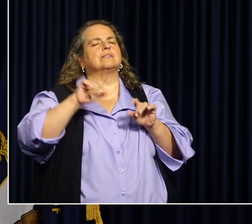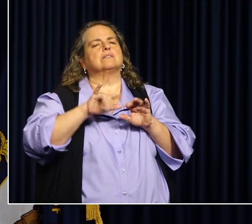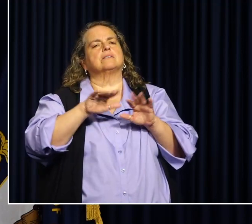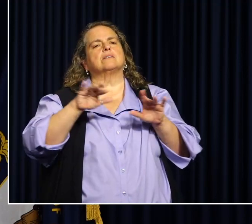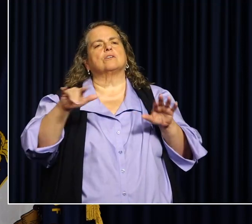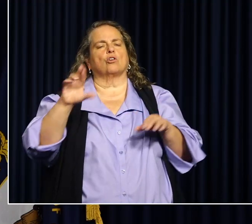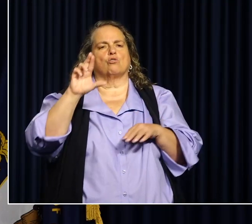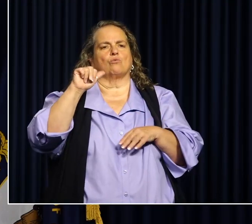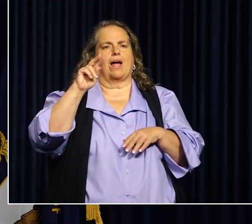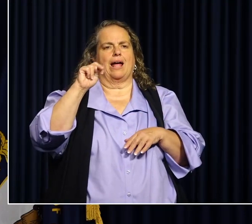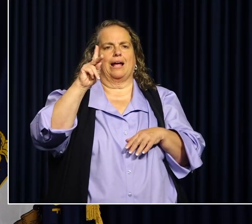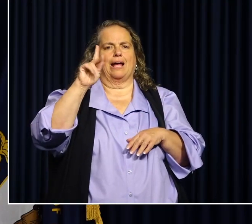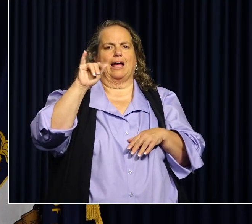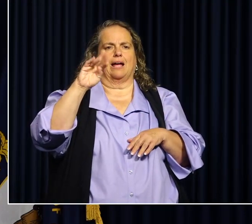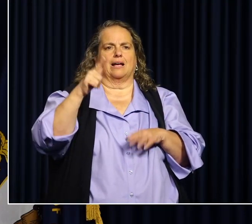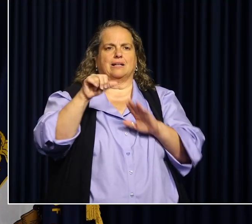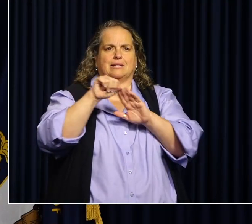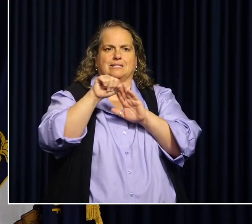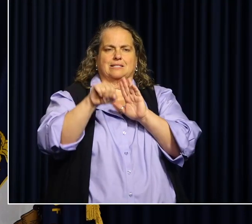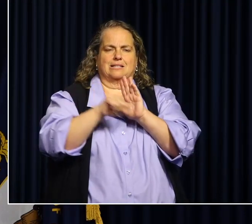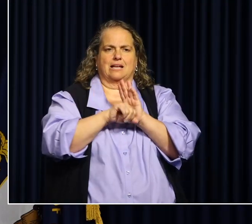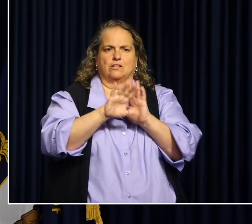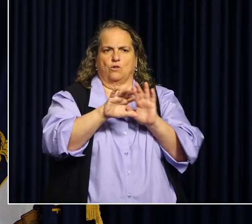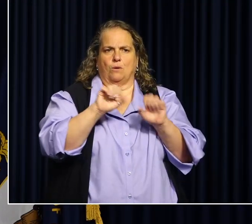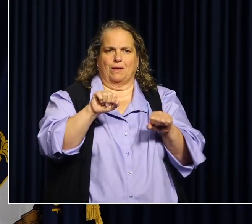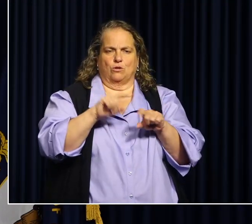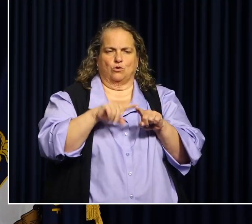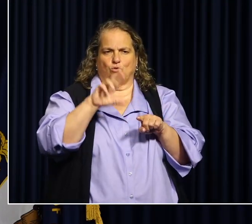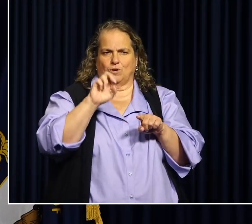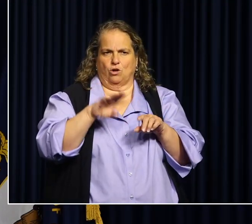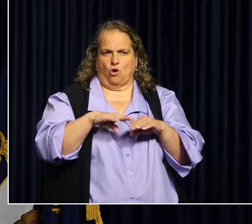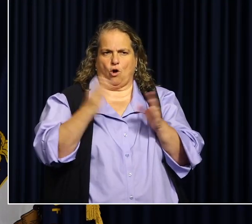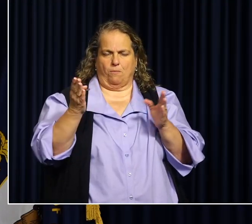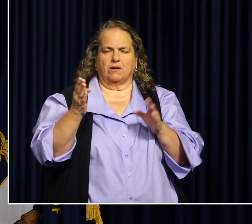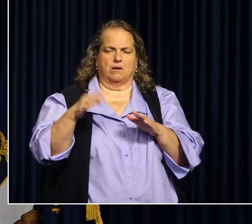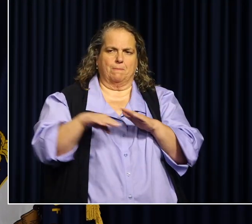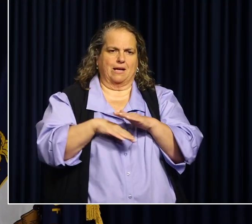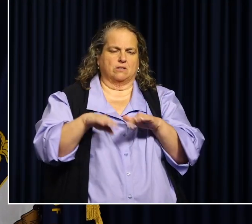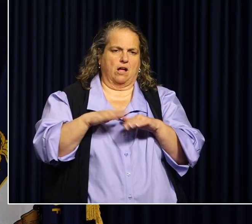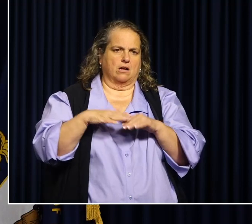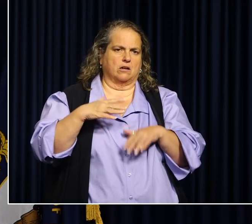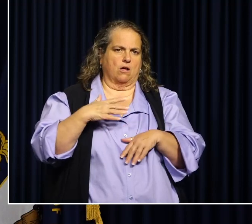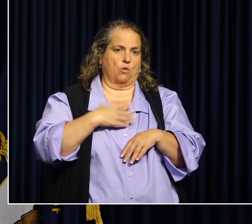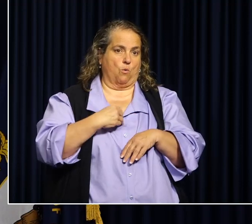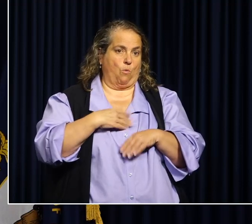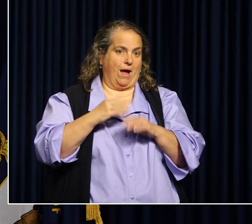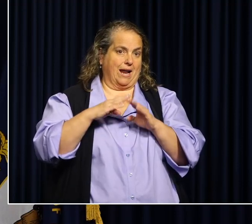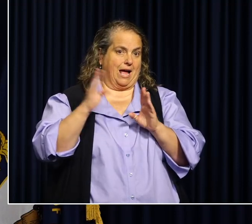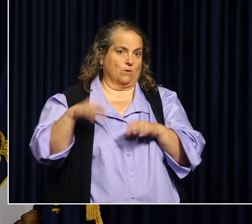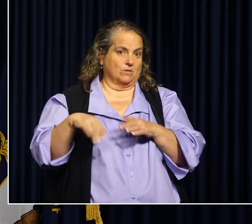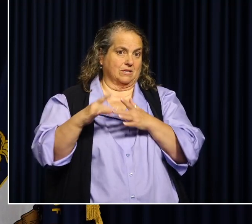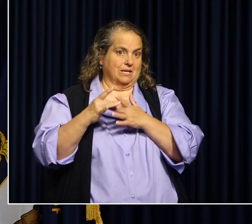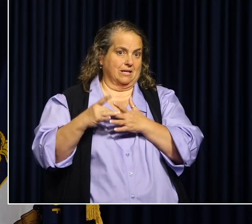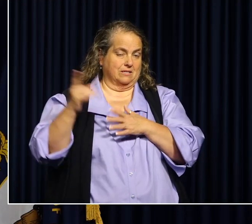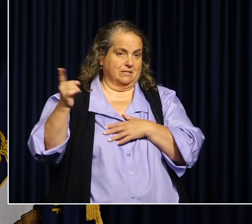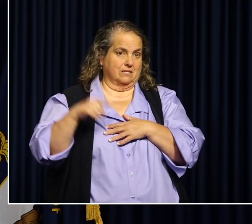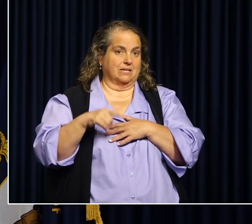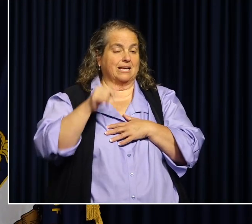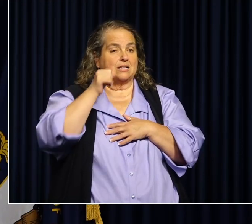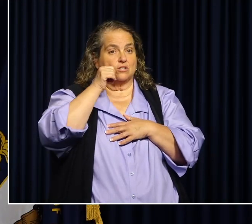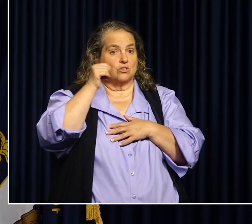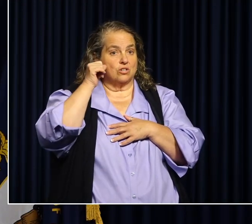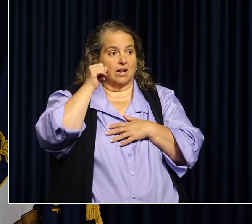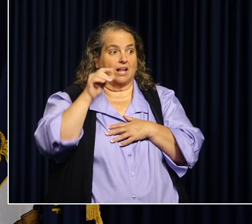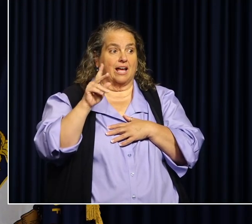the states based on their ability to reopen, based on the White House's guidelines. Yesterday, they had Kentucky is one of the only two states that